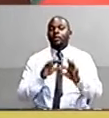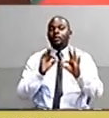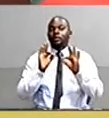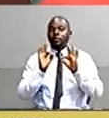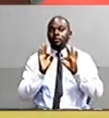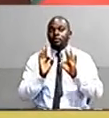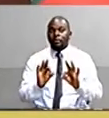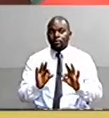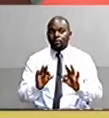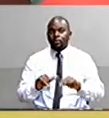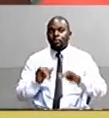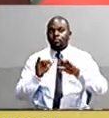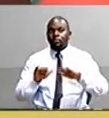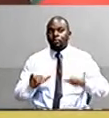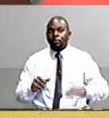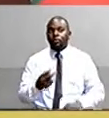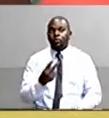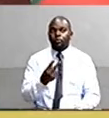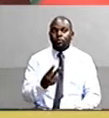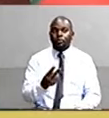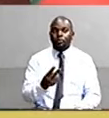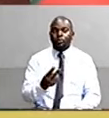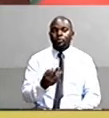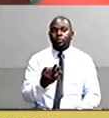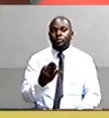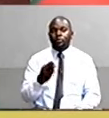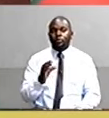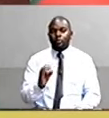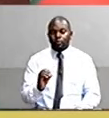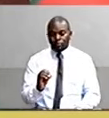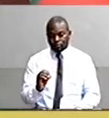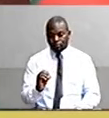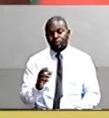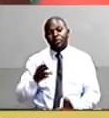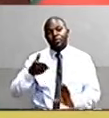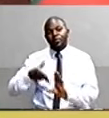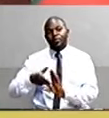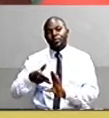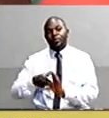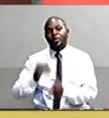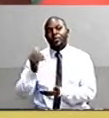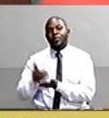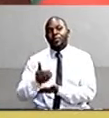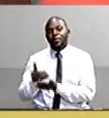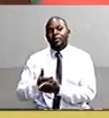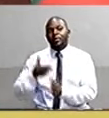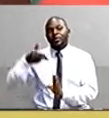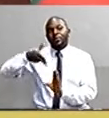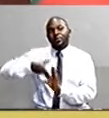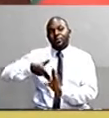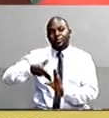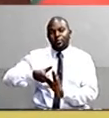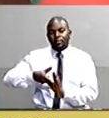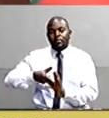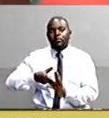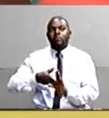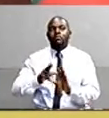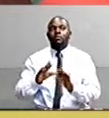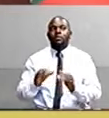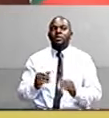222,000 gallons of fuel saving by